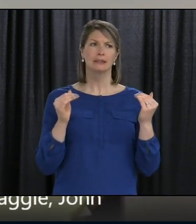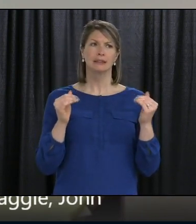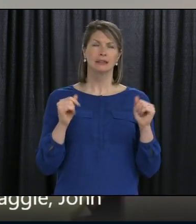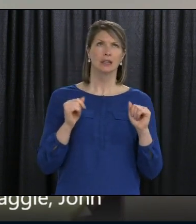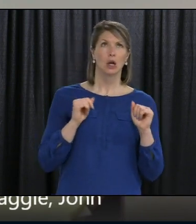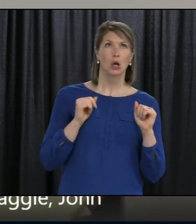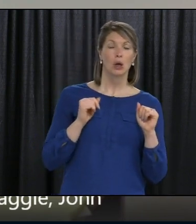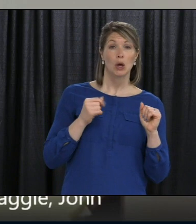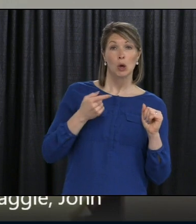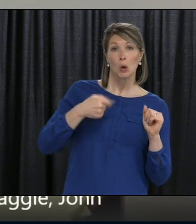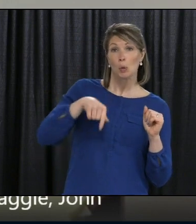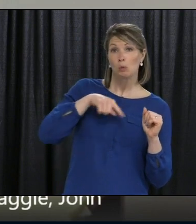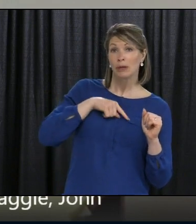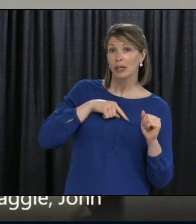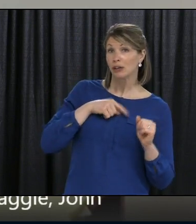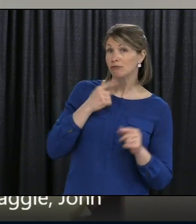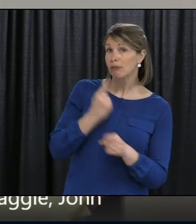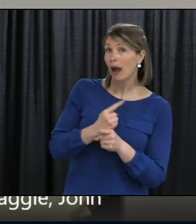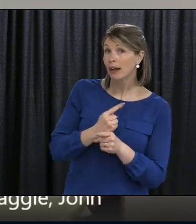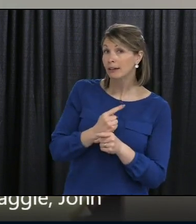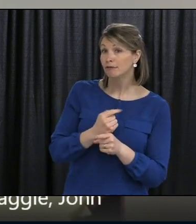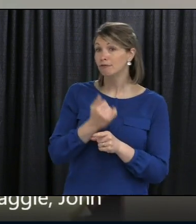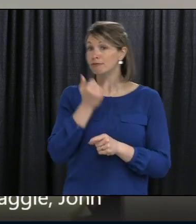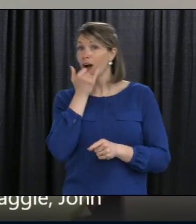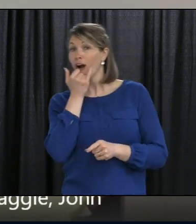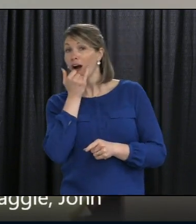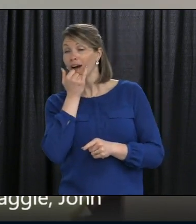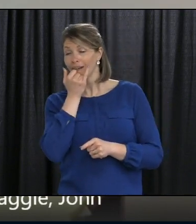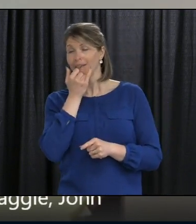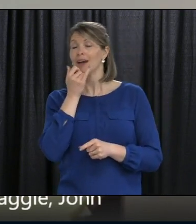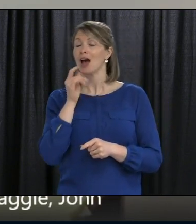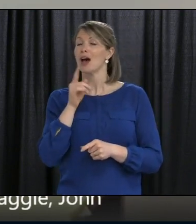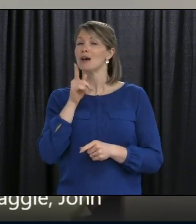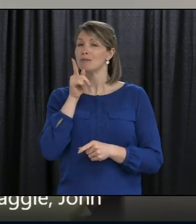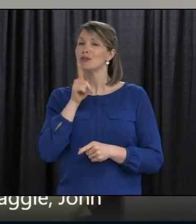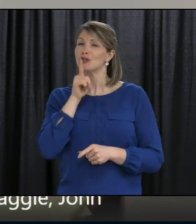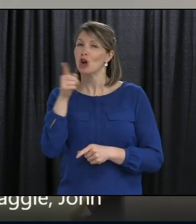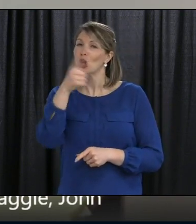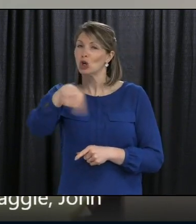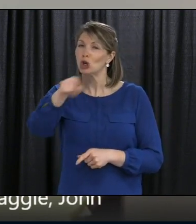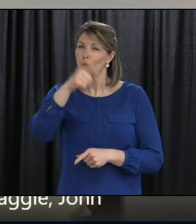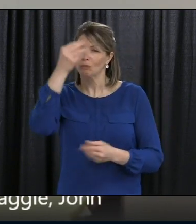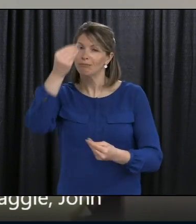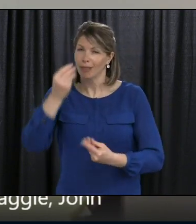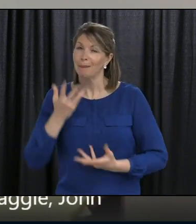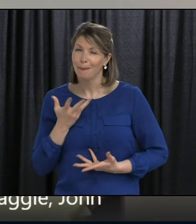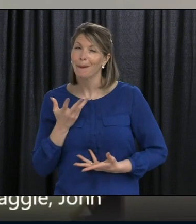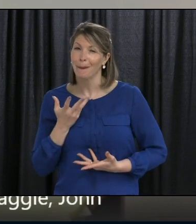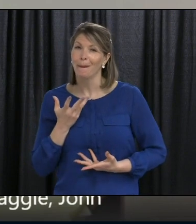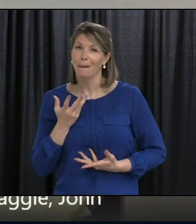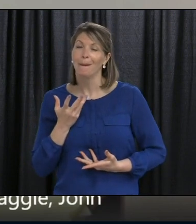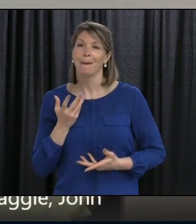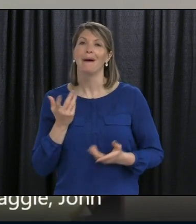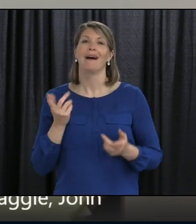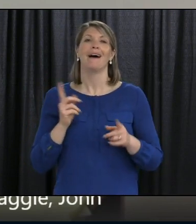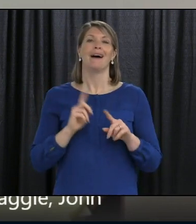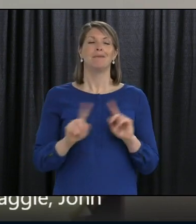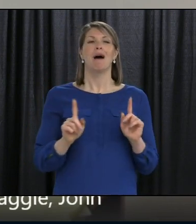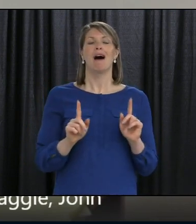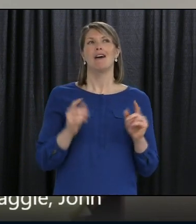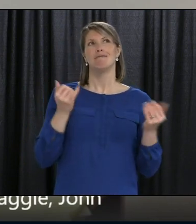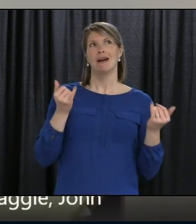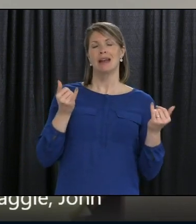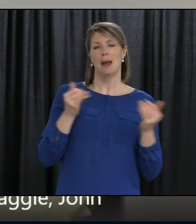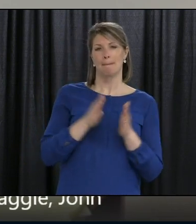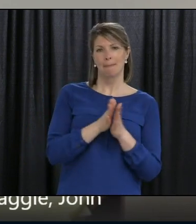we get it right? I'm sure that someone will point out how we could have done it better. But the facts of the case are, based on the competing demands